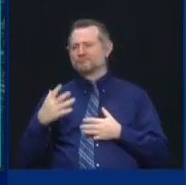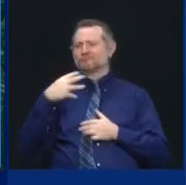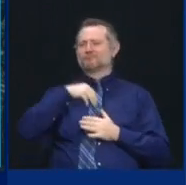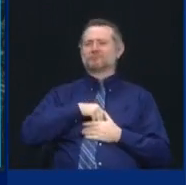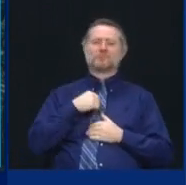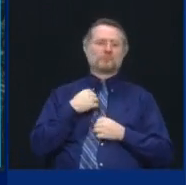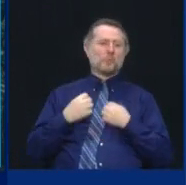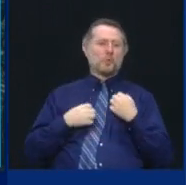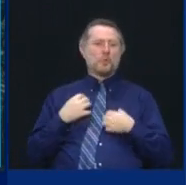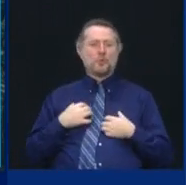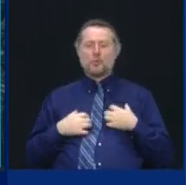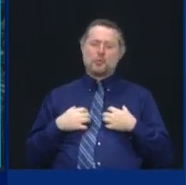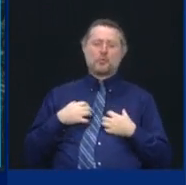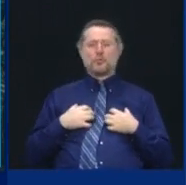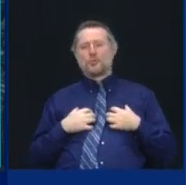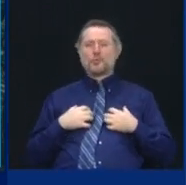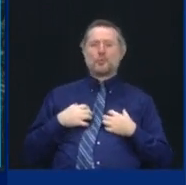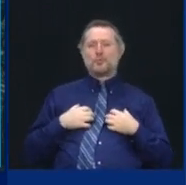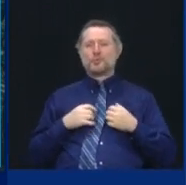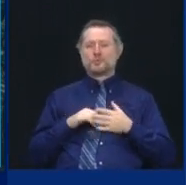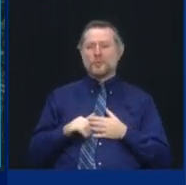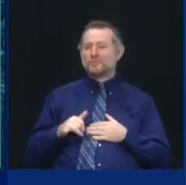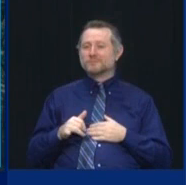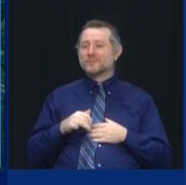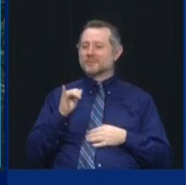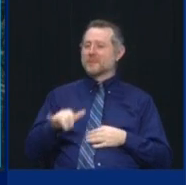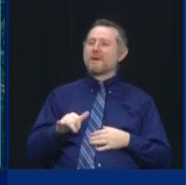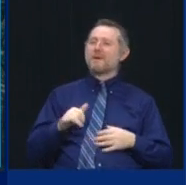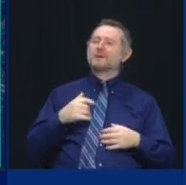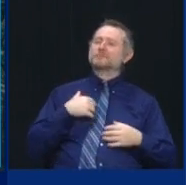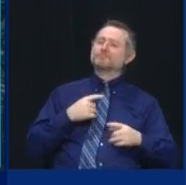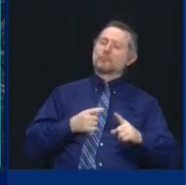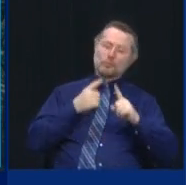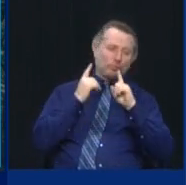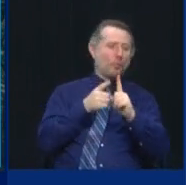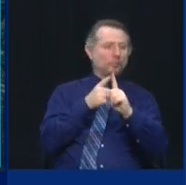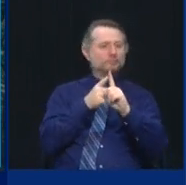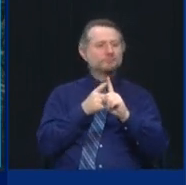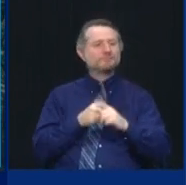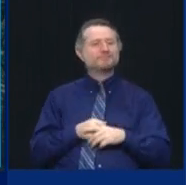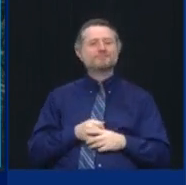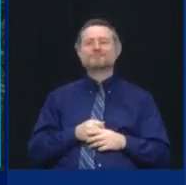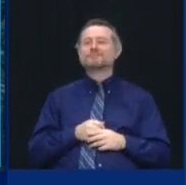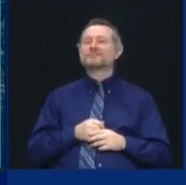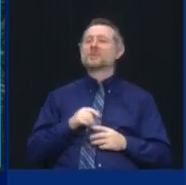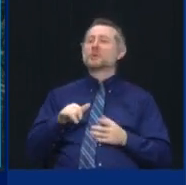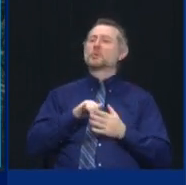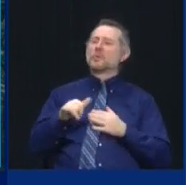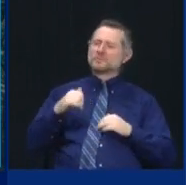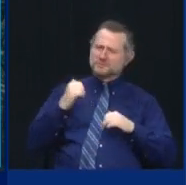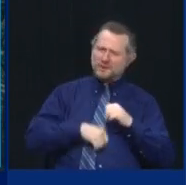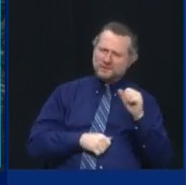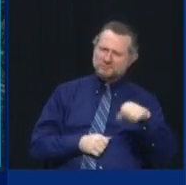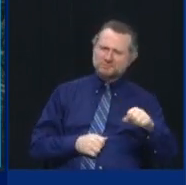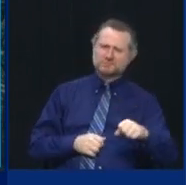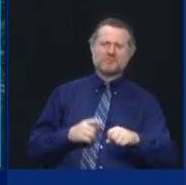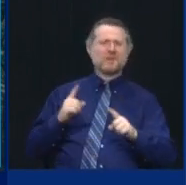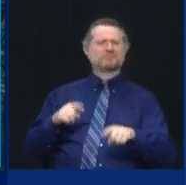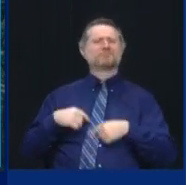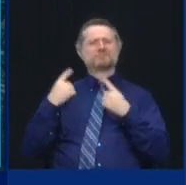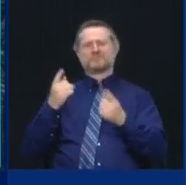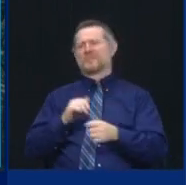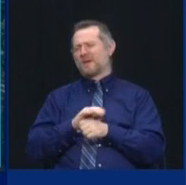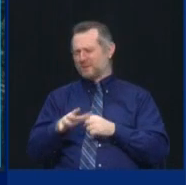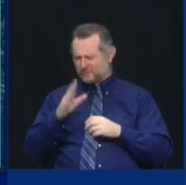spirit. And that's what we're getting back, that, yeah, we're New York tough. Yeah, we went through a tough time.